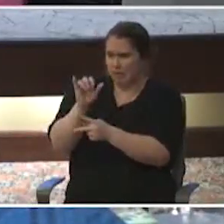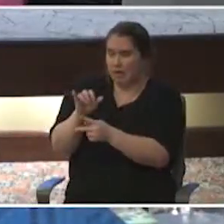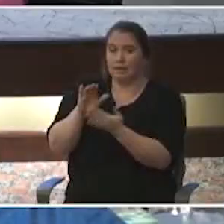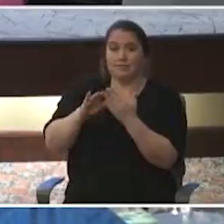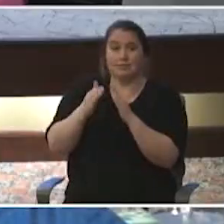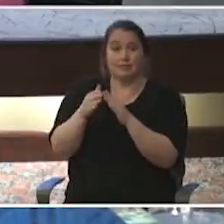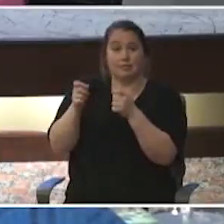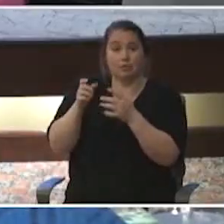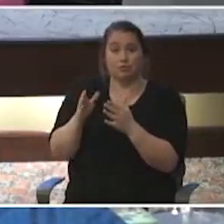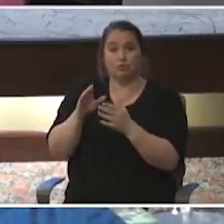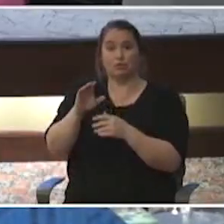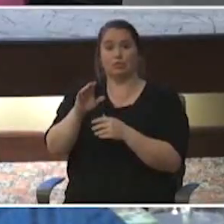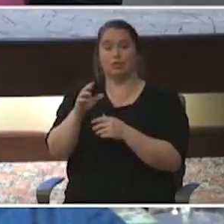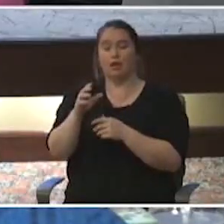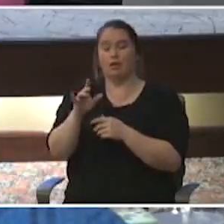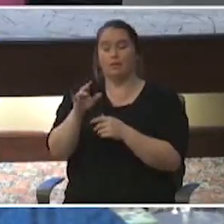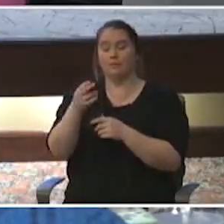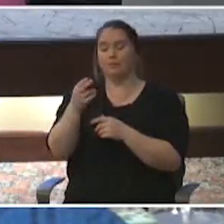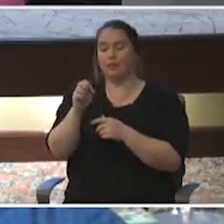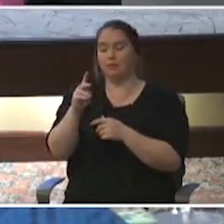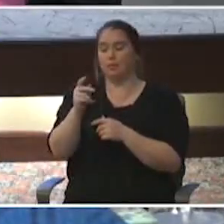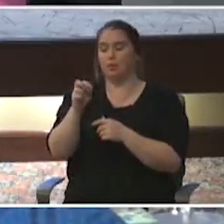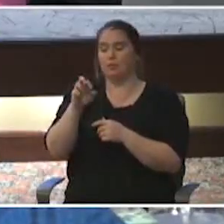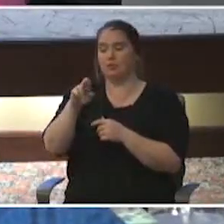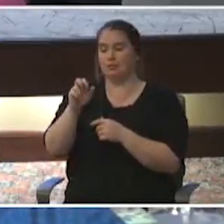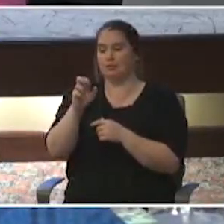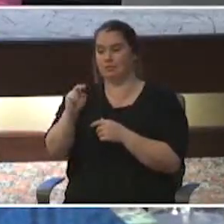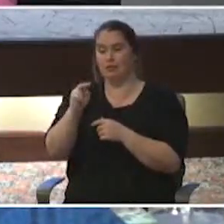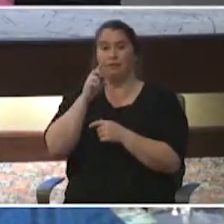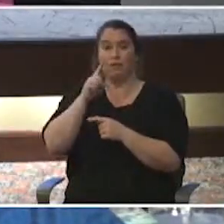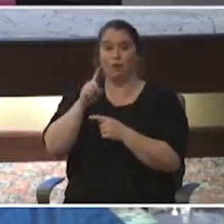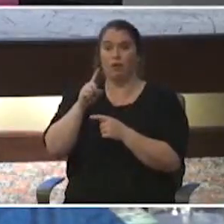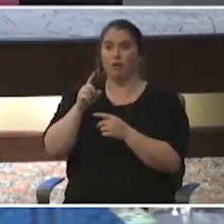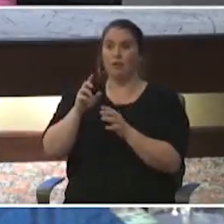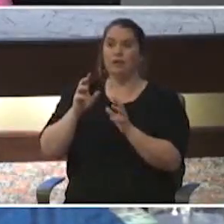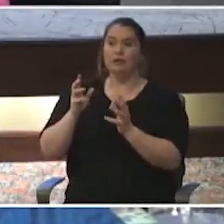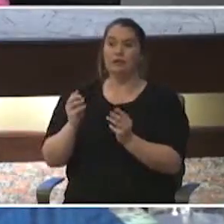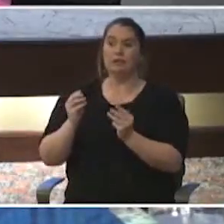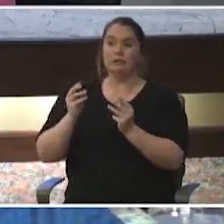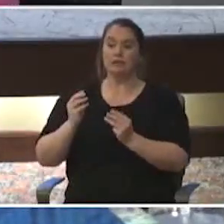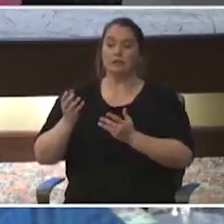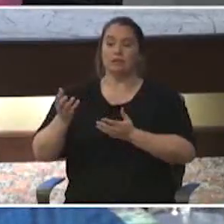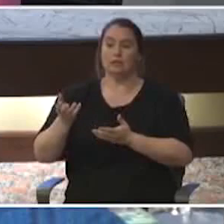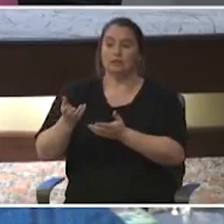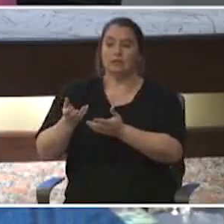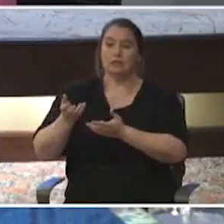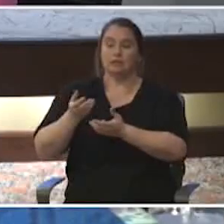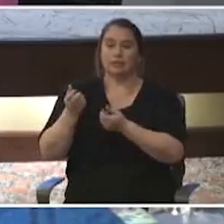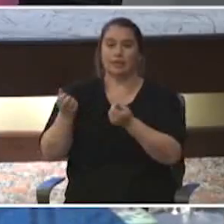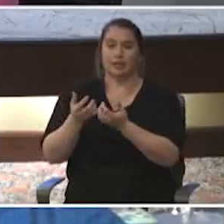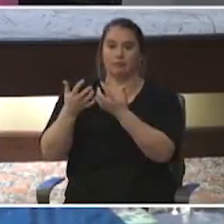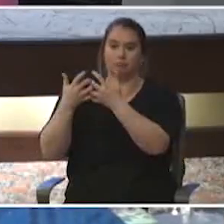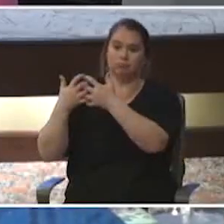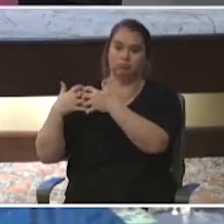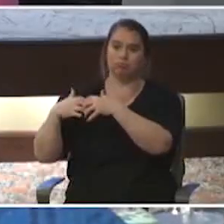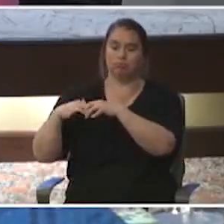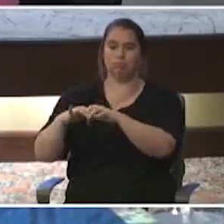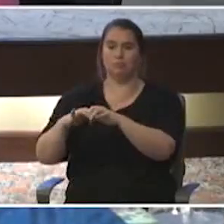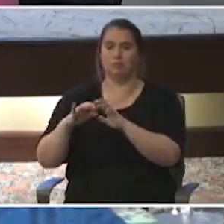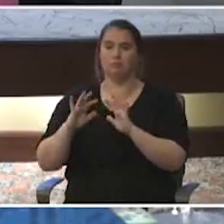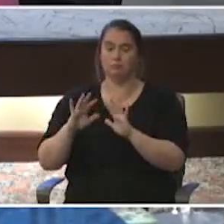Manager Emerson for the very delicate dance we've done with SpaceX and getting all these things all